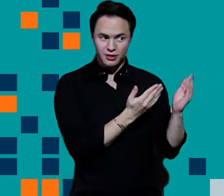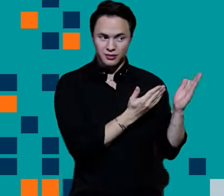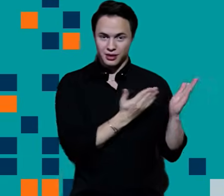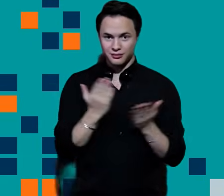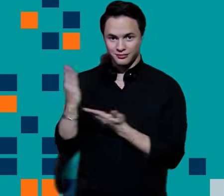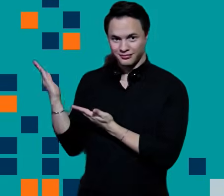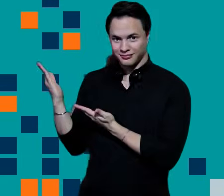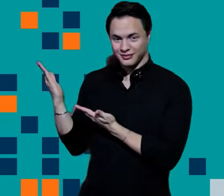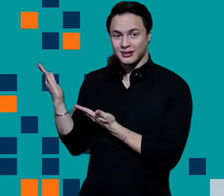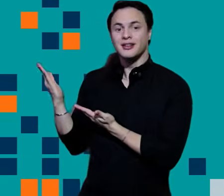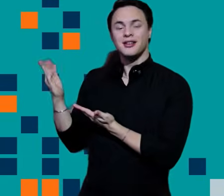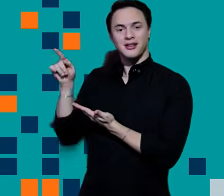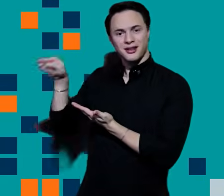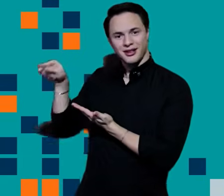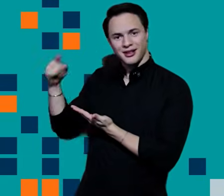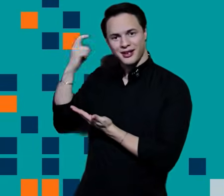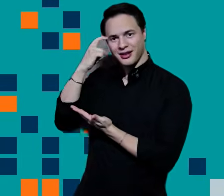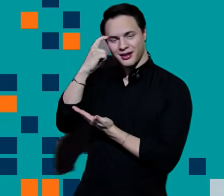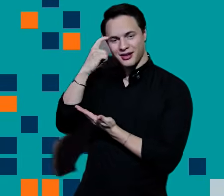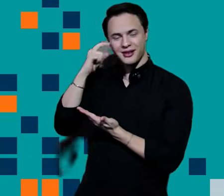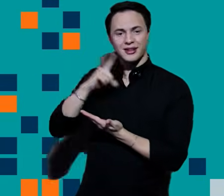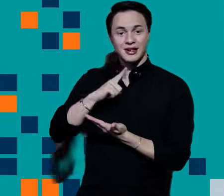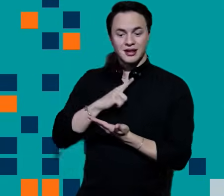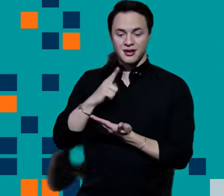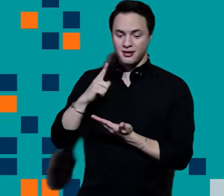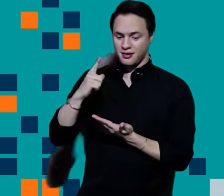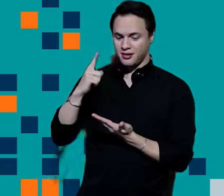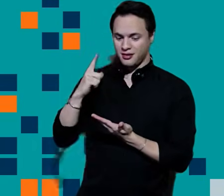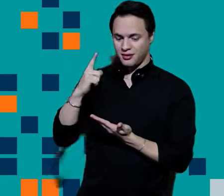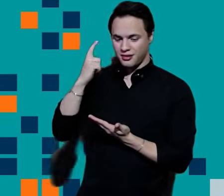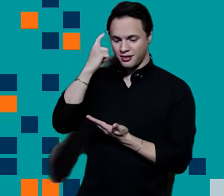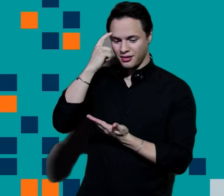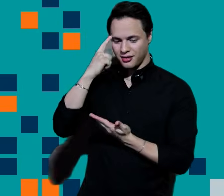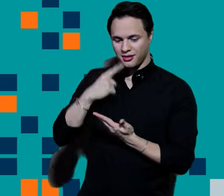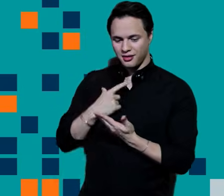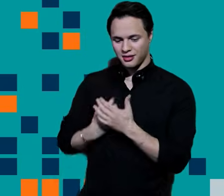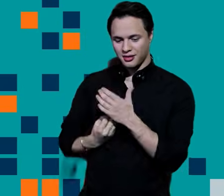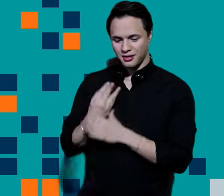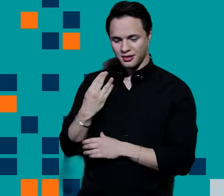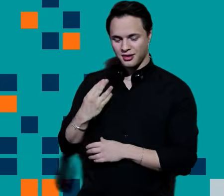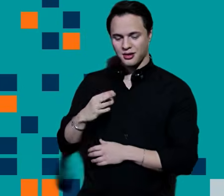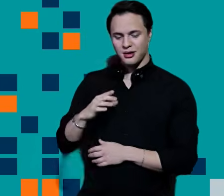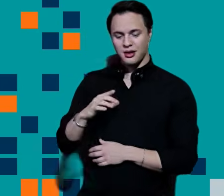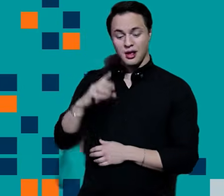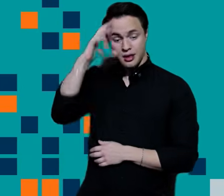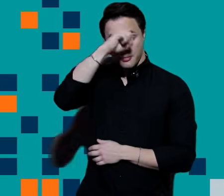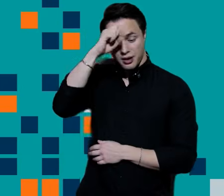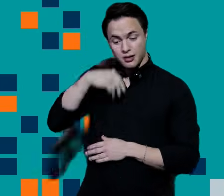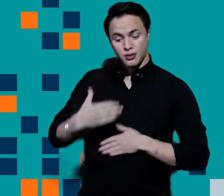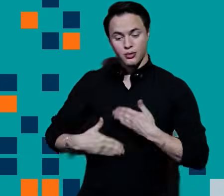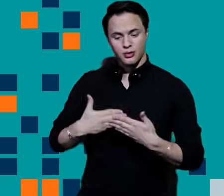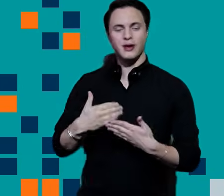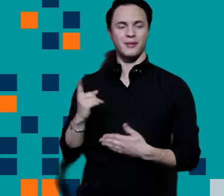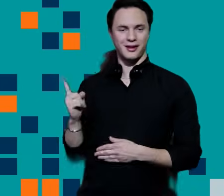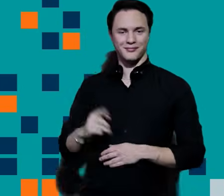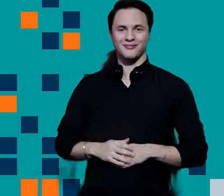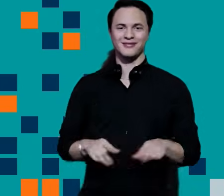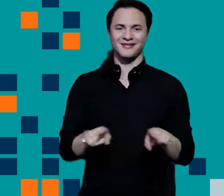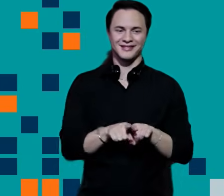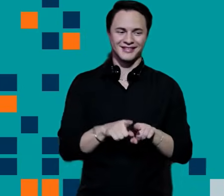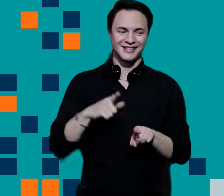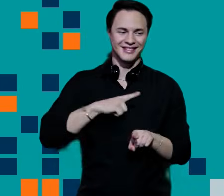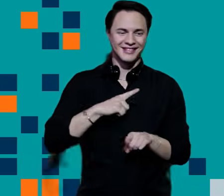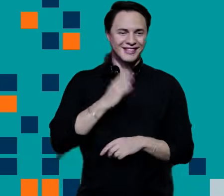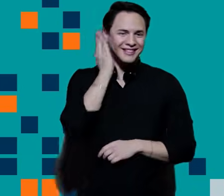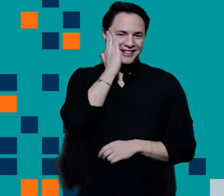activate and enhance creativity and learning? What about the places we go to heal that are supposed to